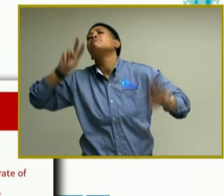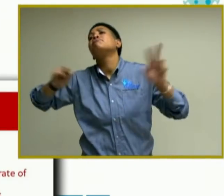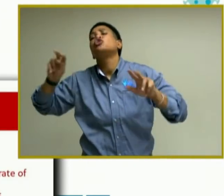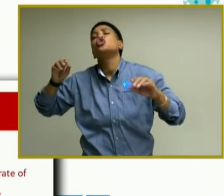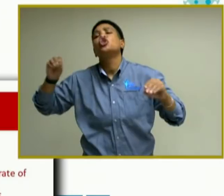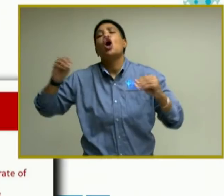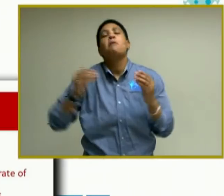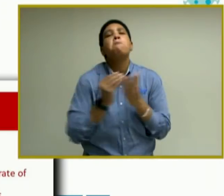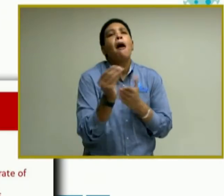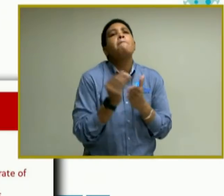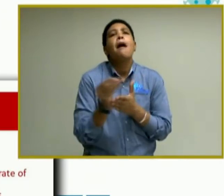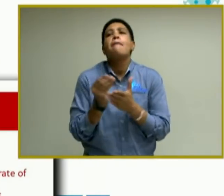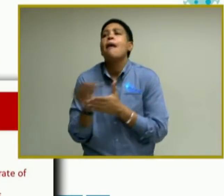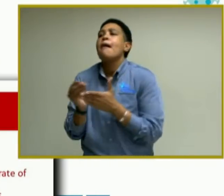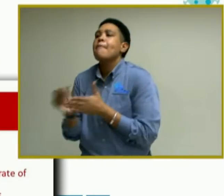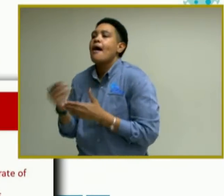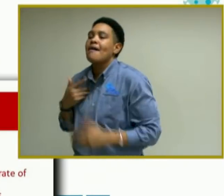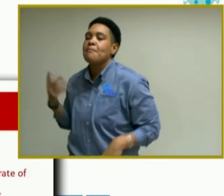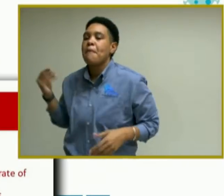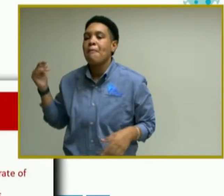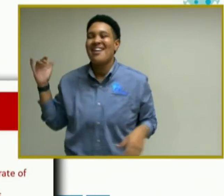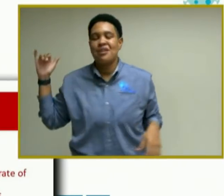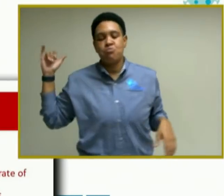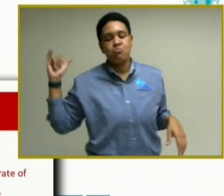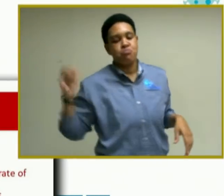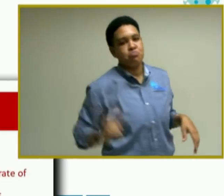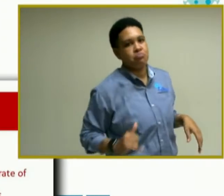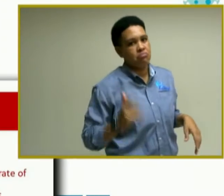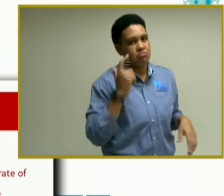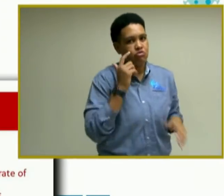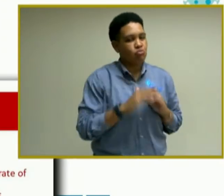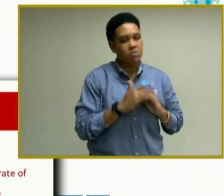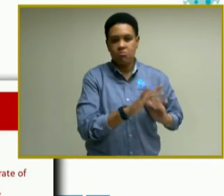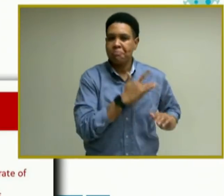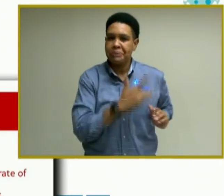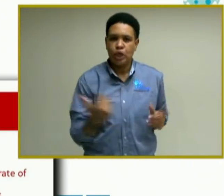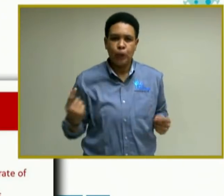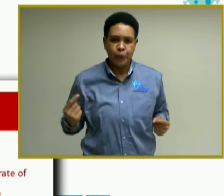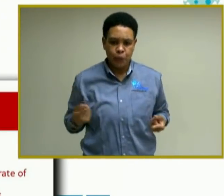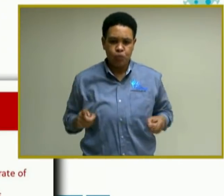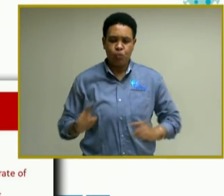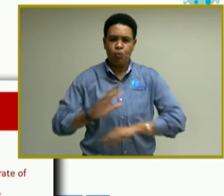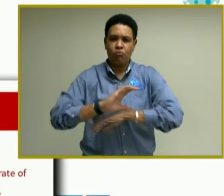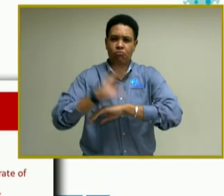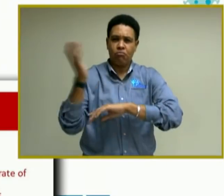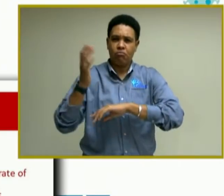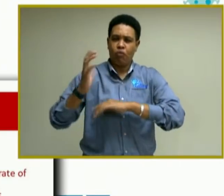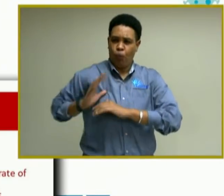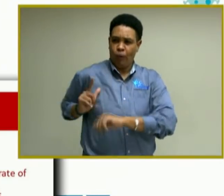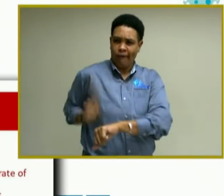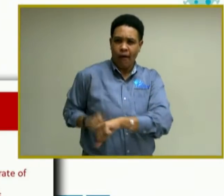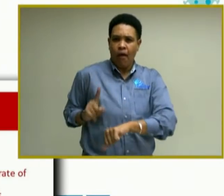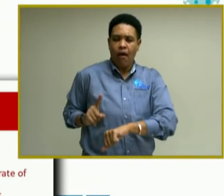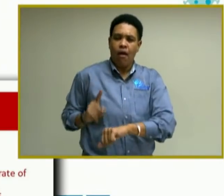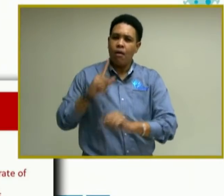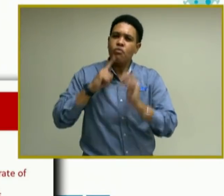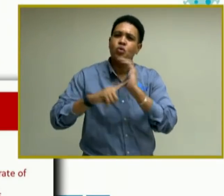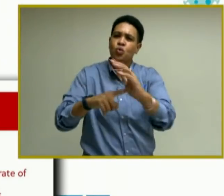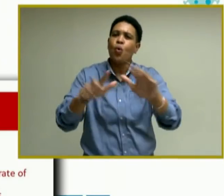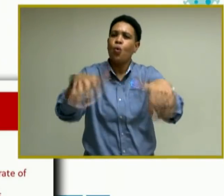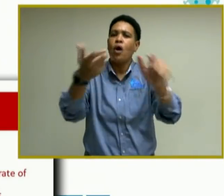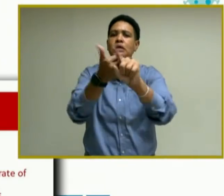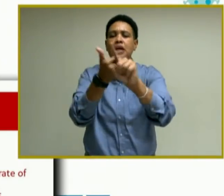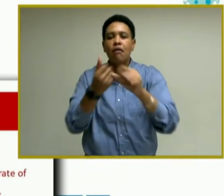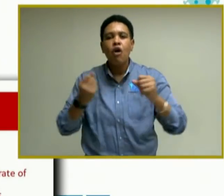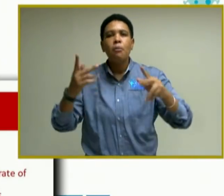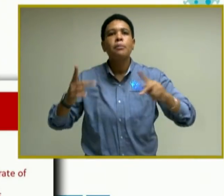shop and then to come back. There's a lot of movement there. And so that resembles to us in terms of the amount